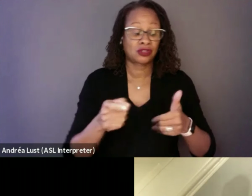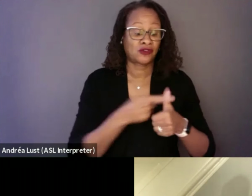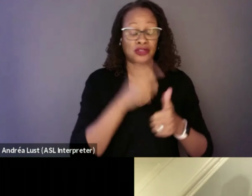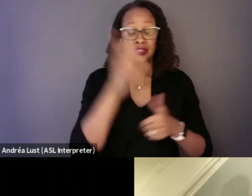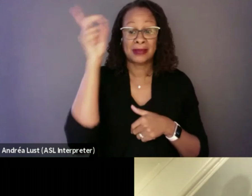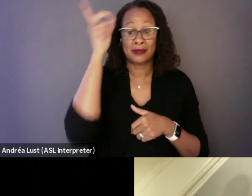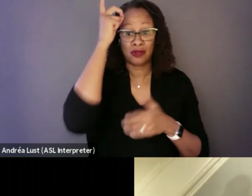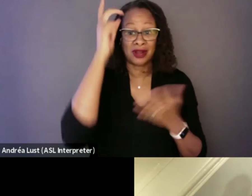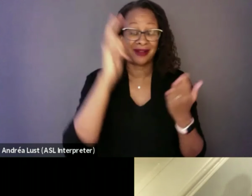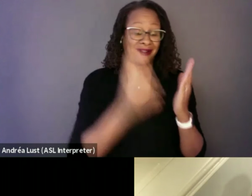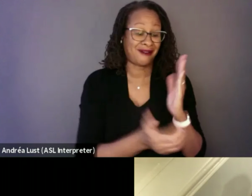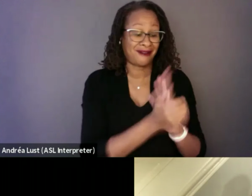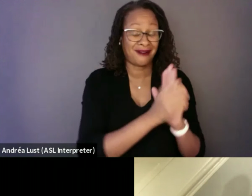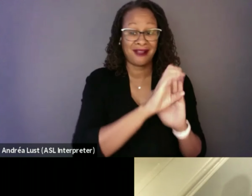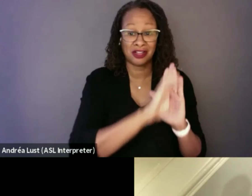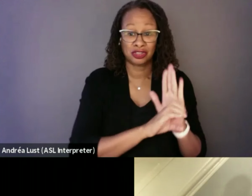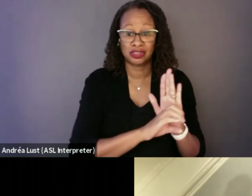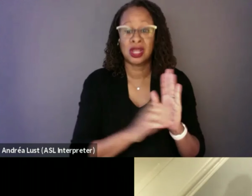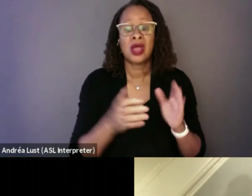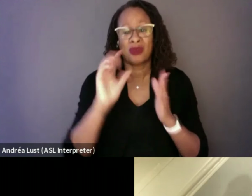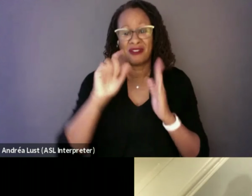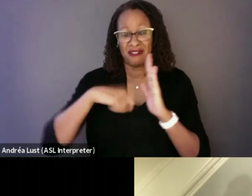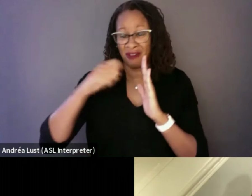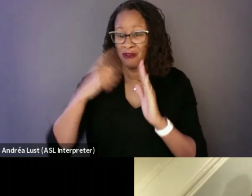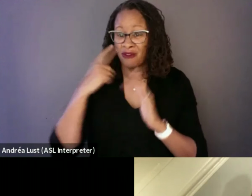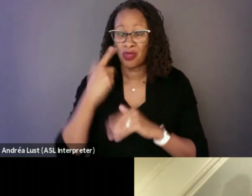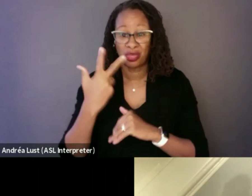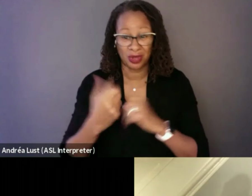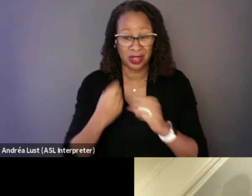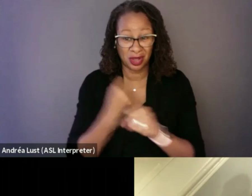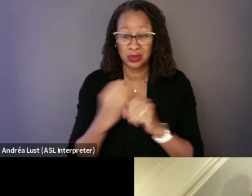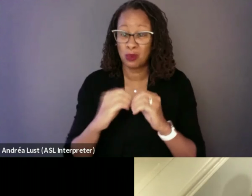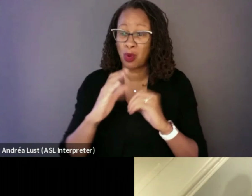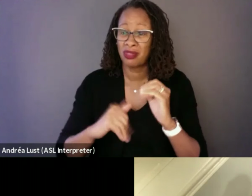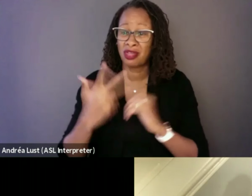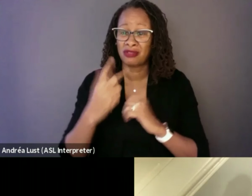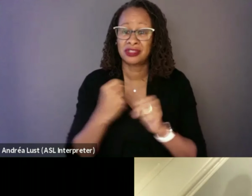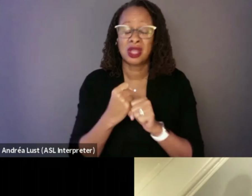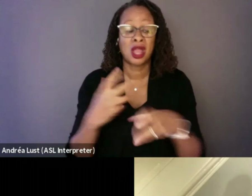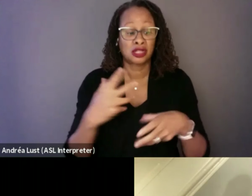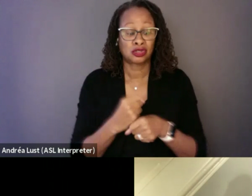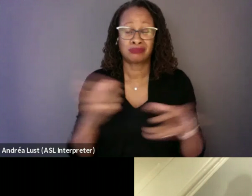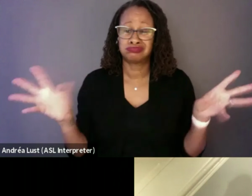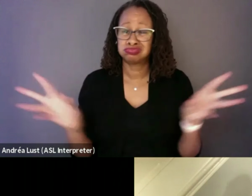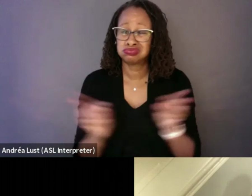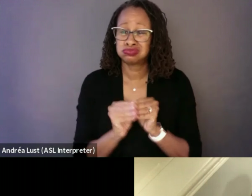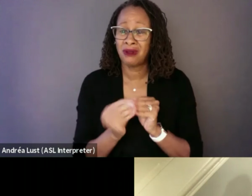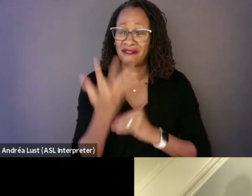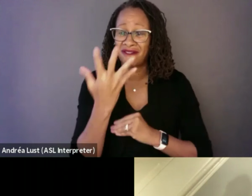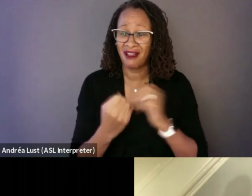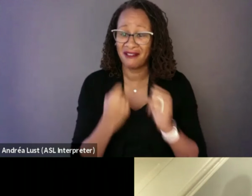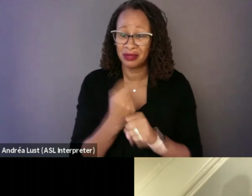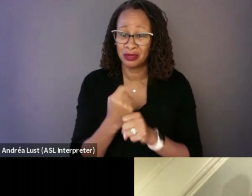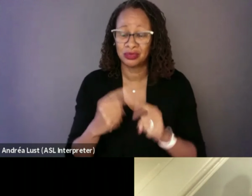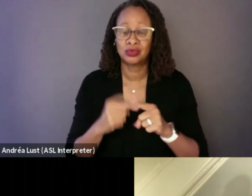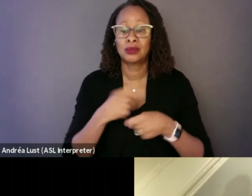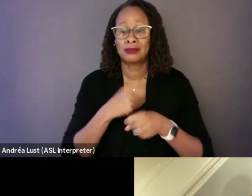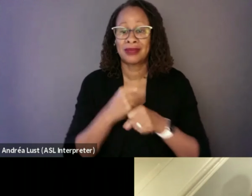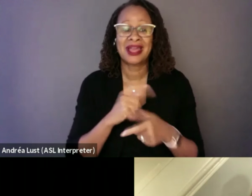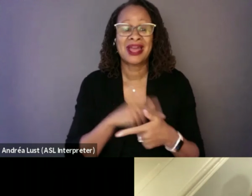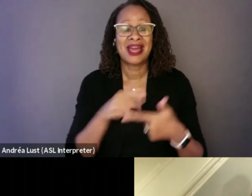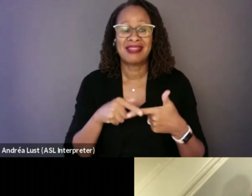long process. We filmed for over 3 years, and the film took 5 years to make, and then was